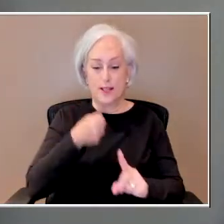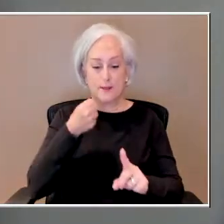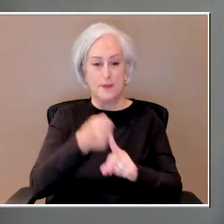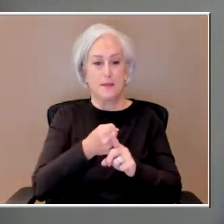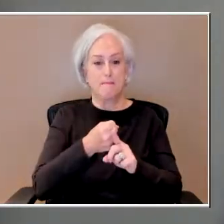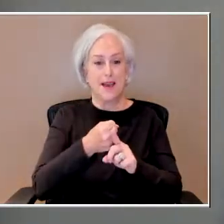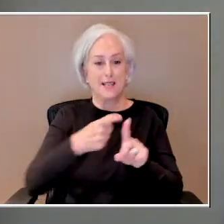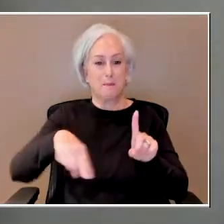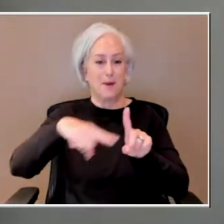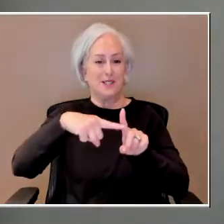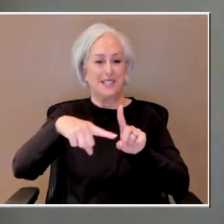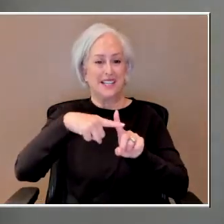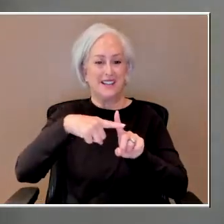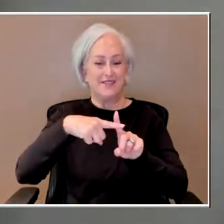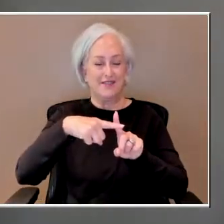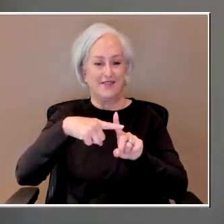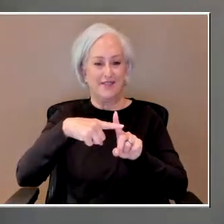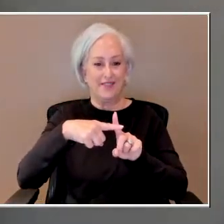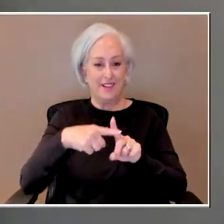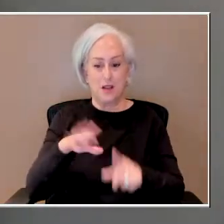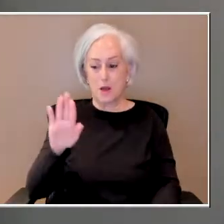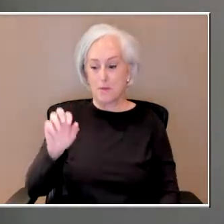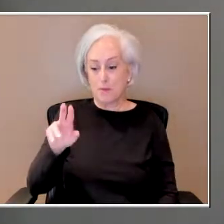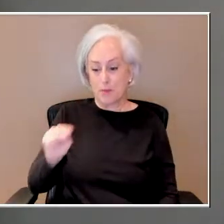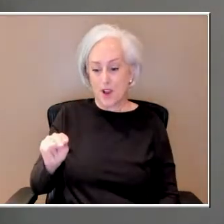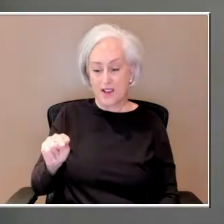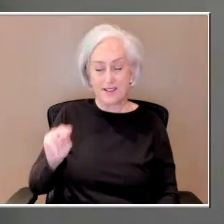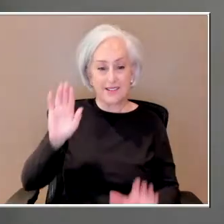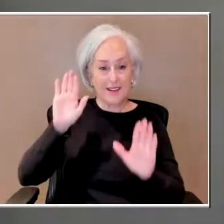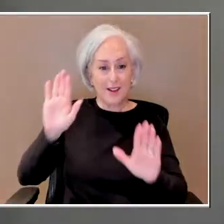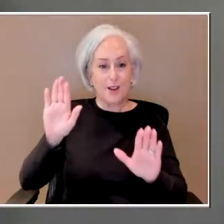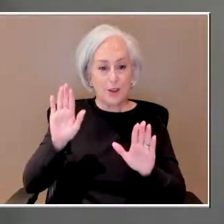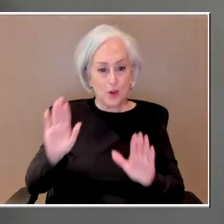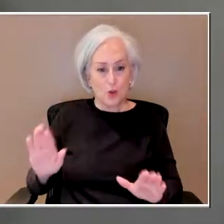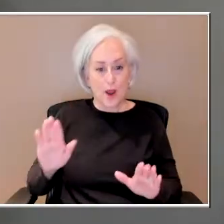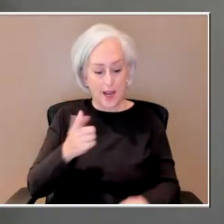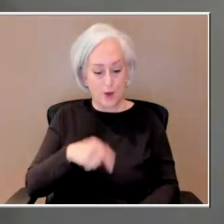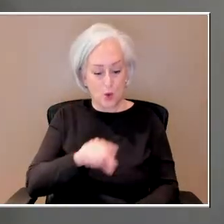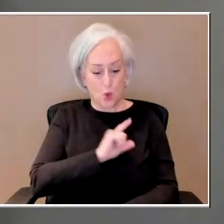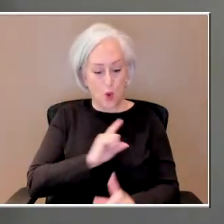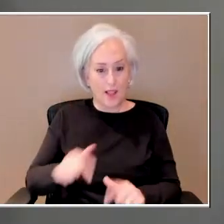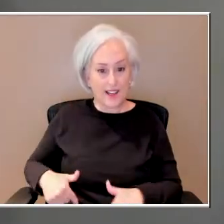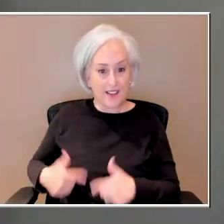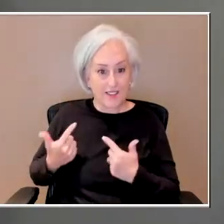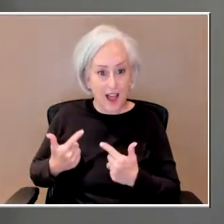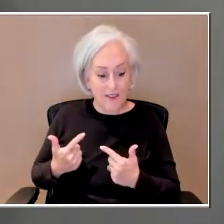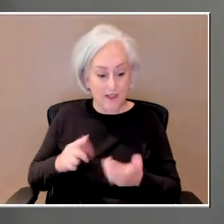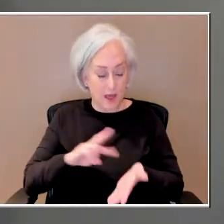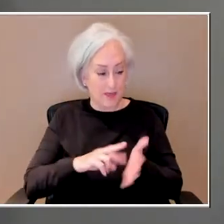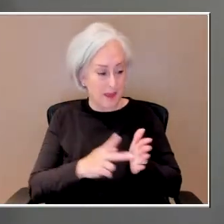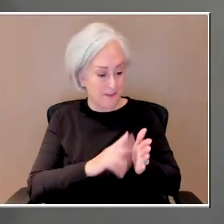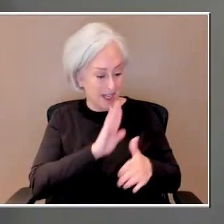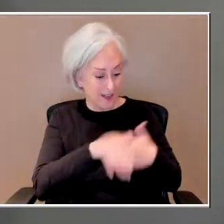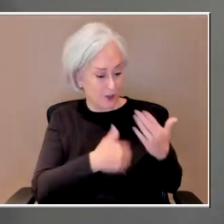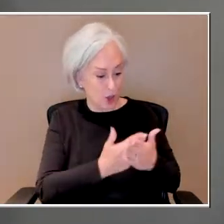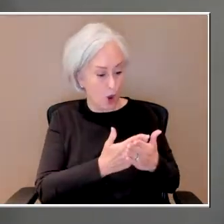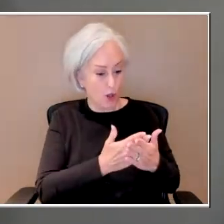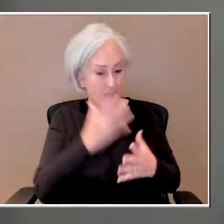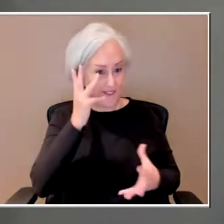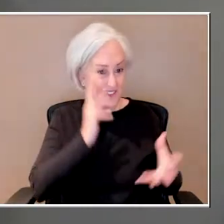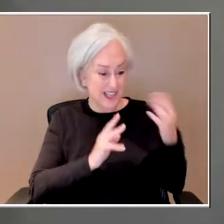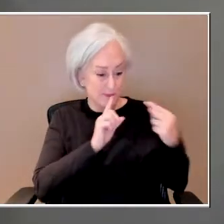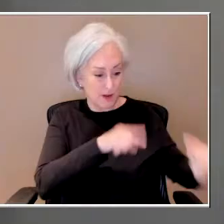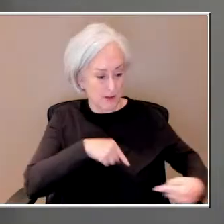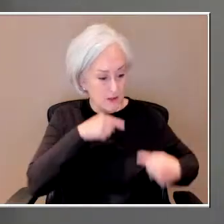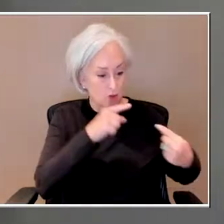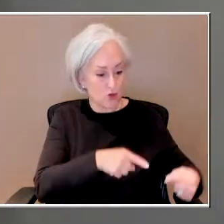It allows Brennan to have a great quality of life. And so it's like all the struggles and hardships that we've gone through, it's